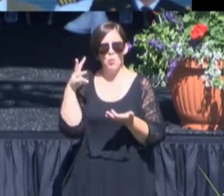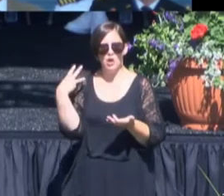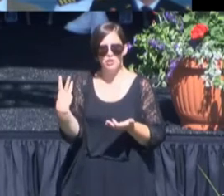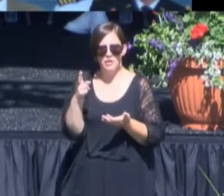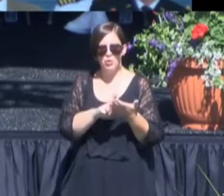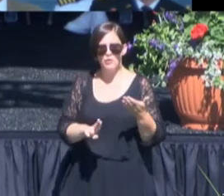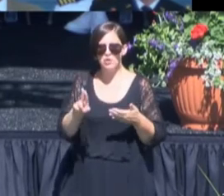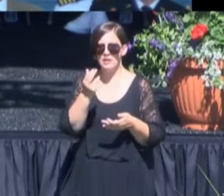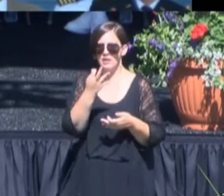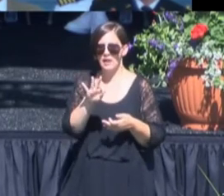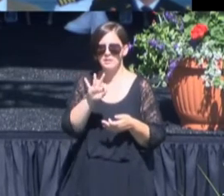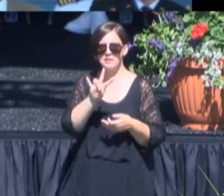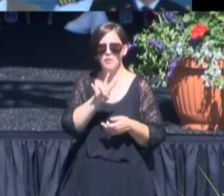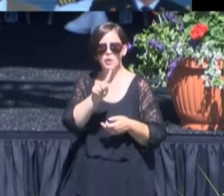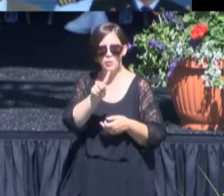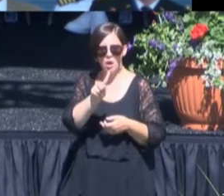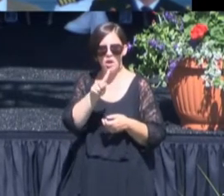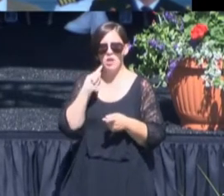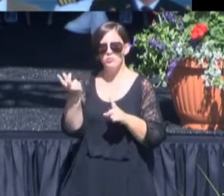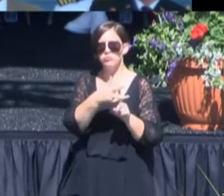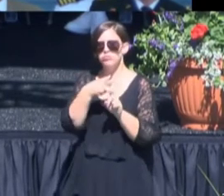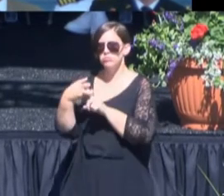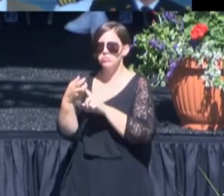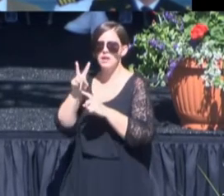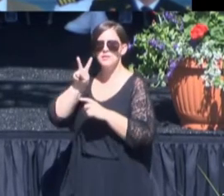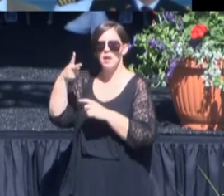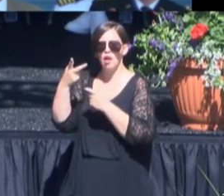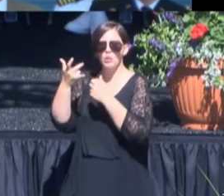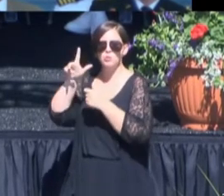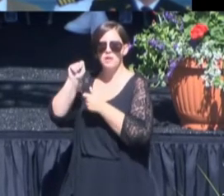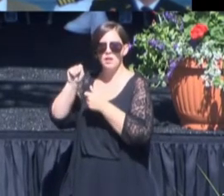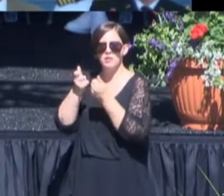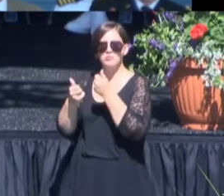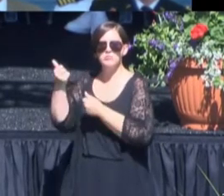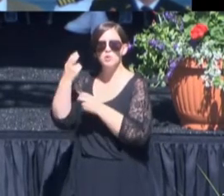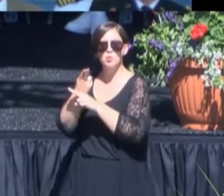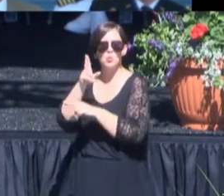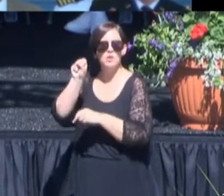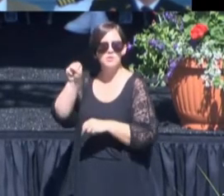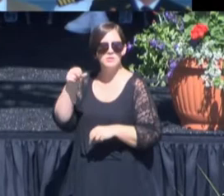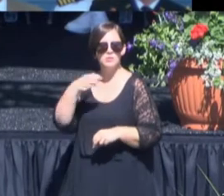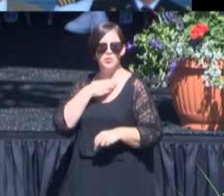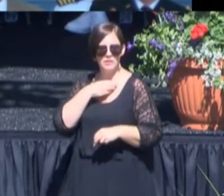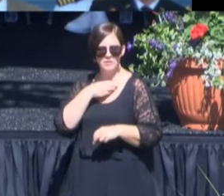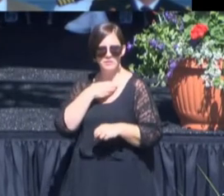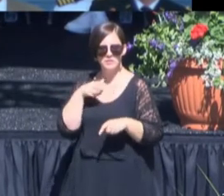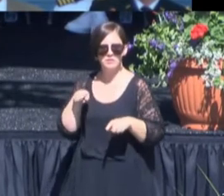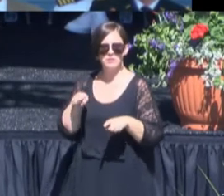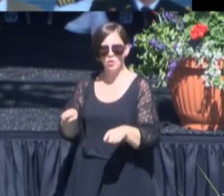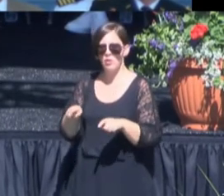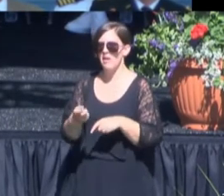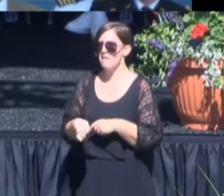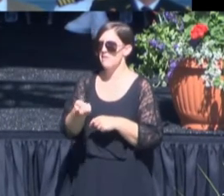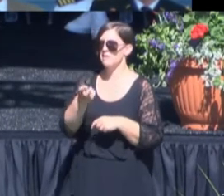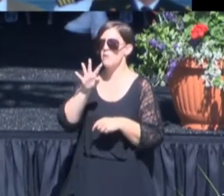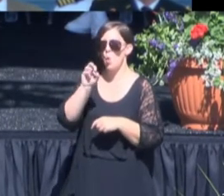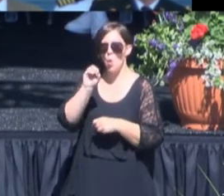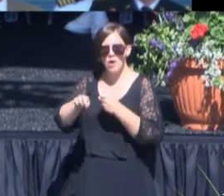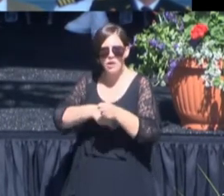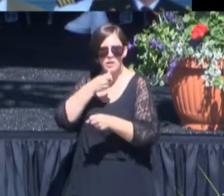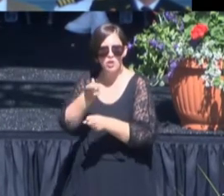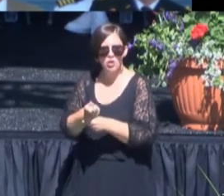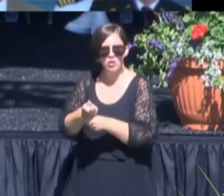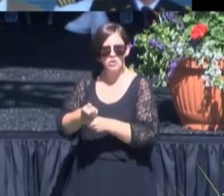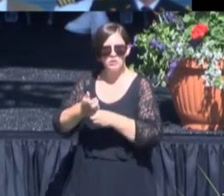in 1971, he was commissioned as second lieutenant in the United States Marines. During his more than 4 decades in uniform,